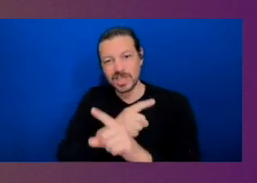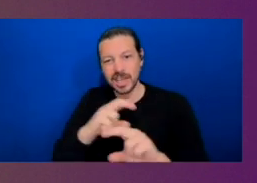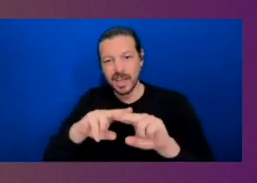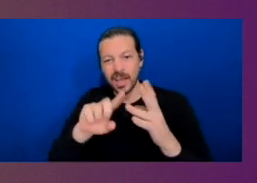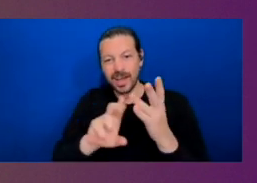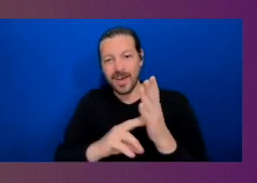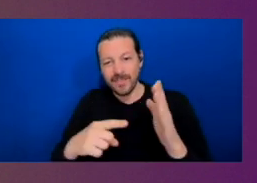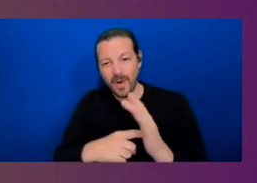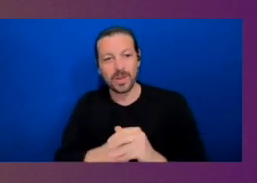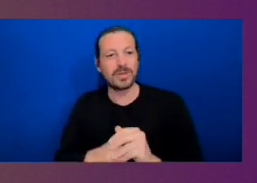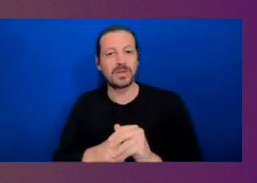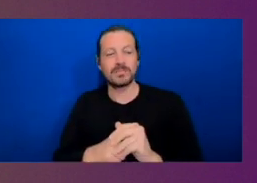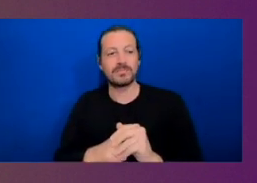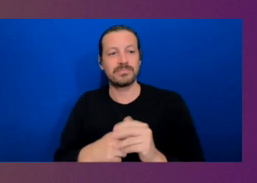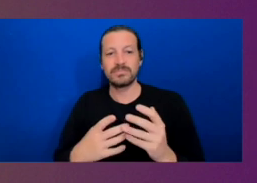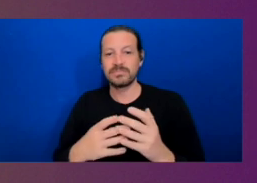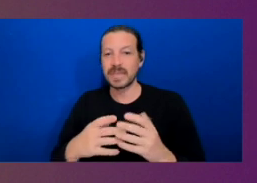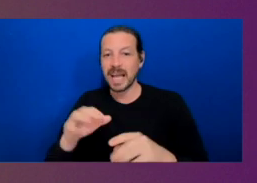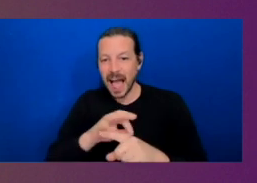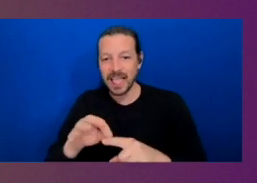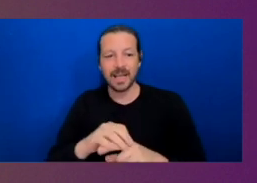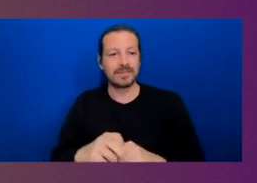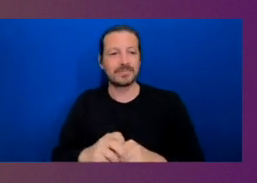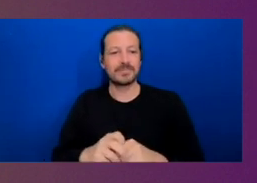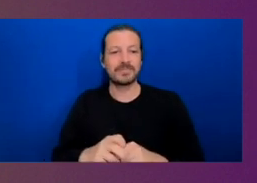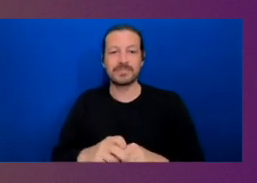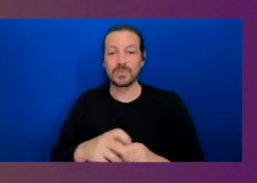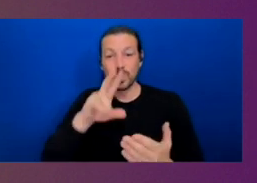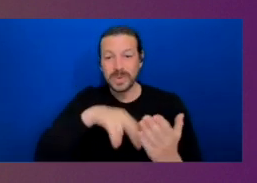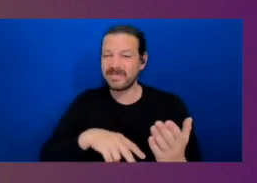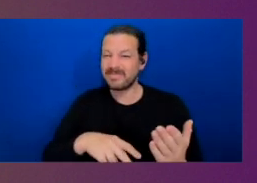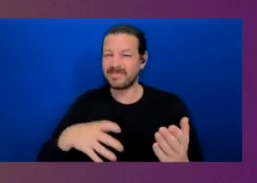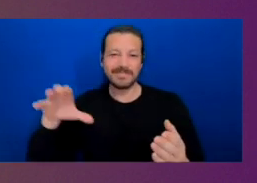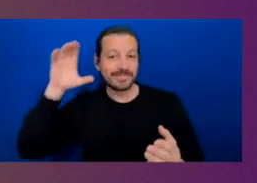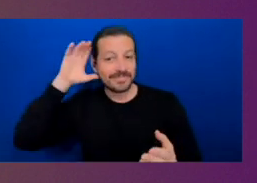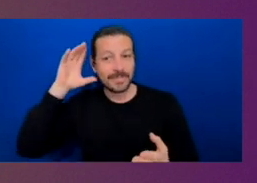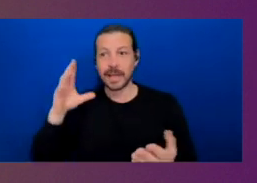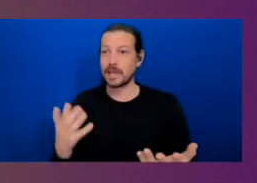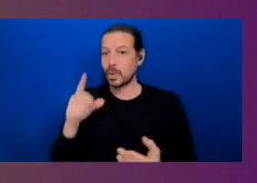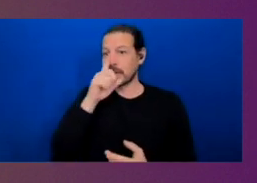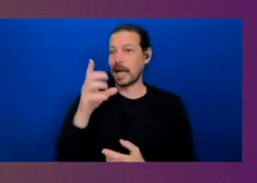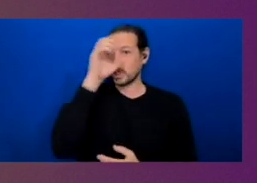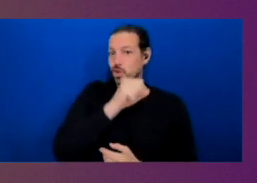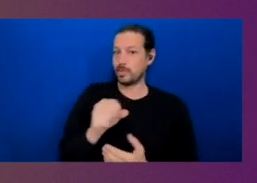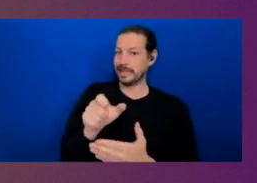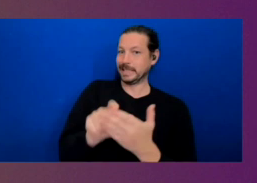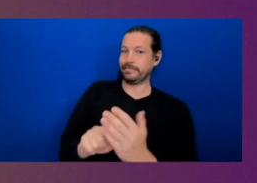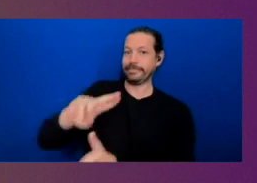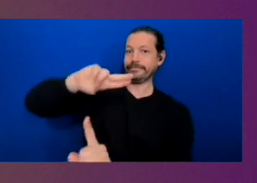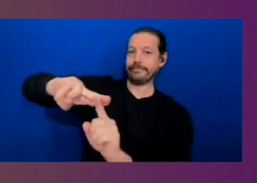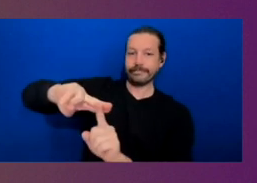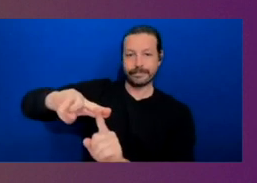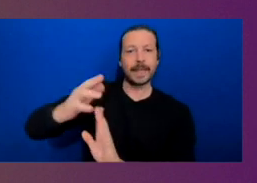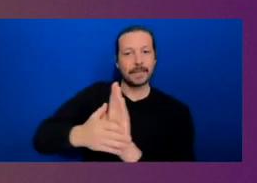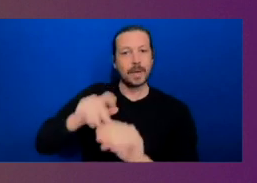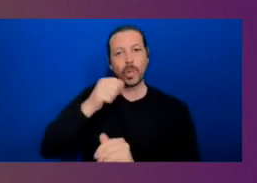to this rather than read it, not assuming that because person has X disability, this is how they're going to consume the content, or these are the